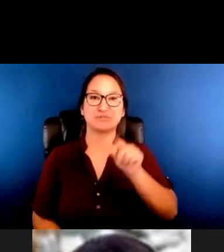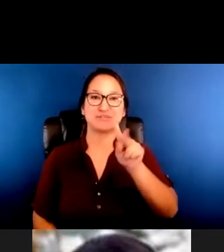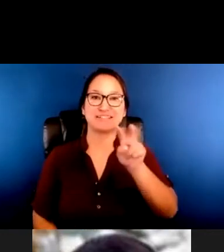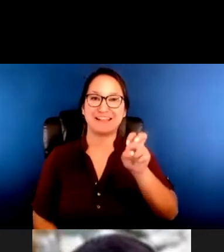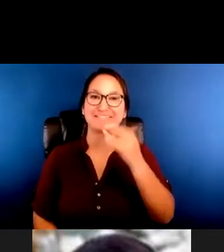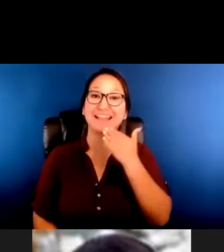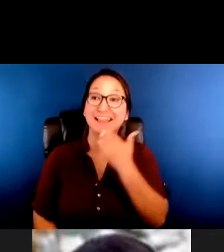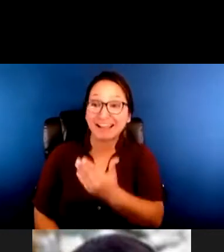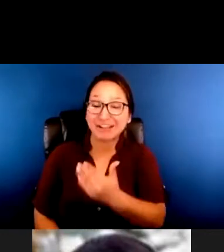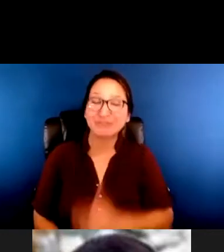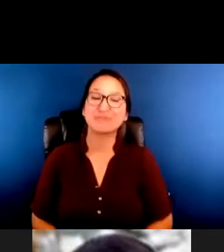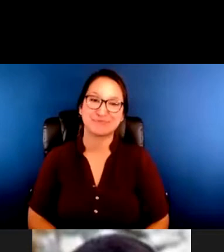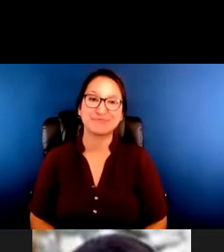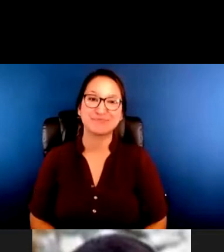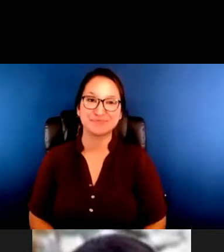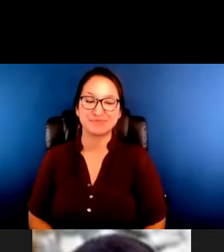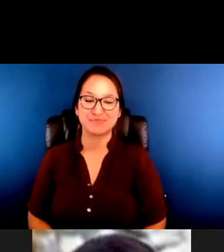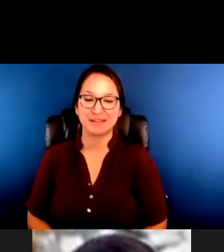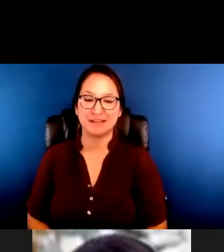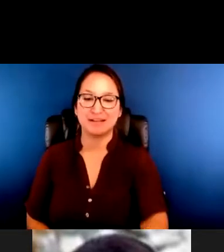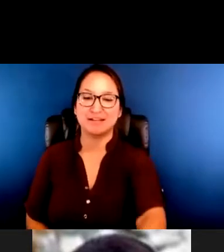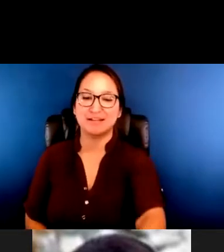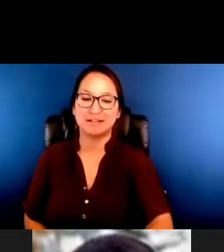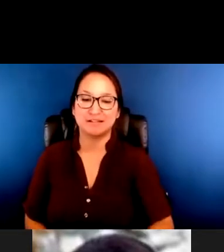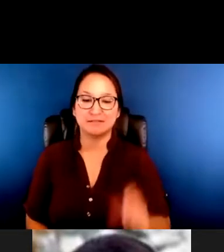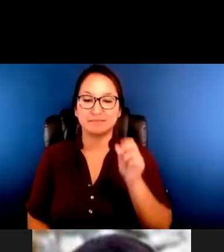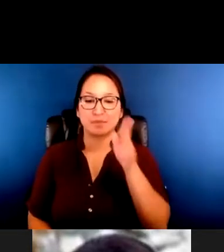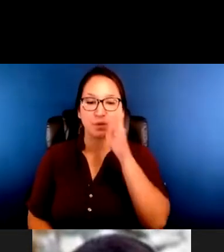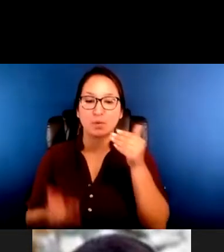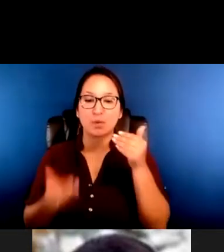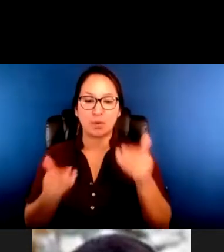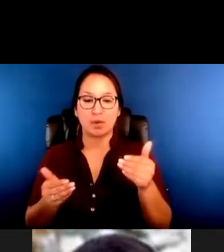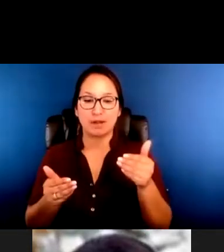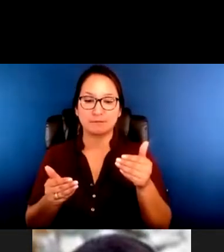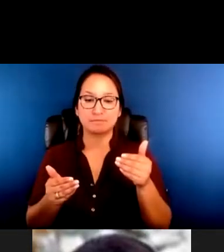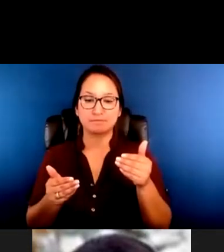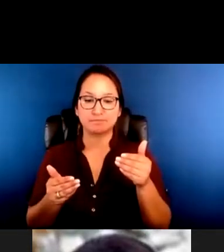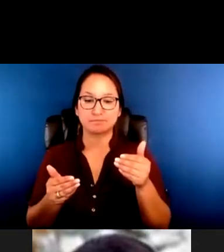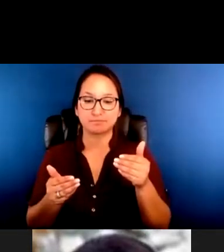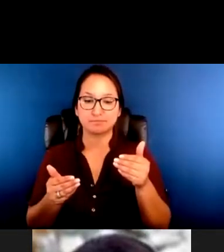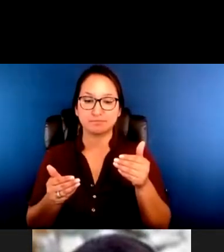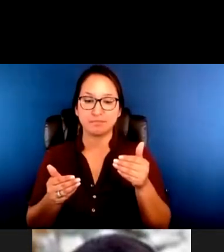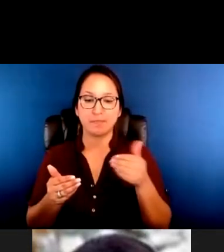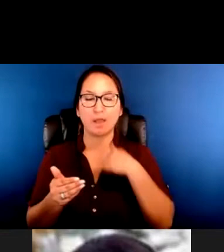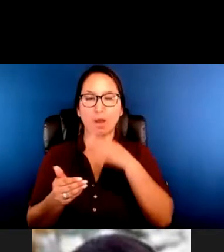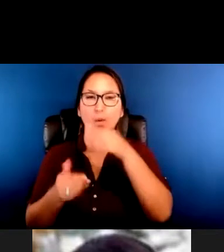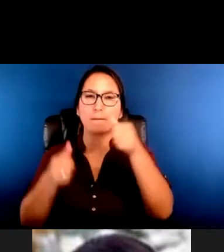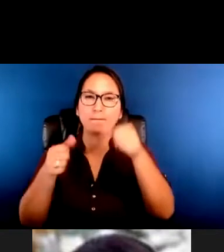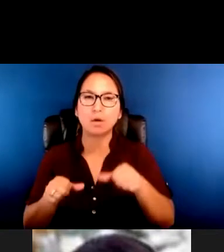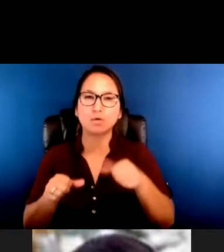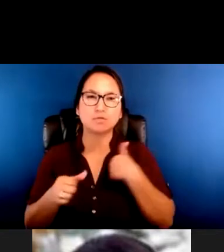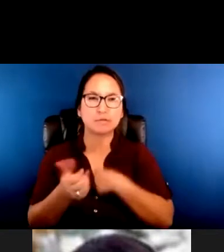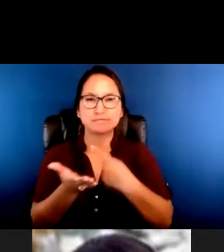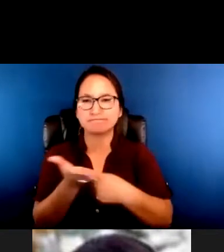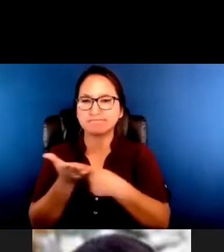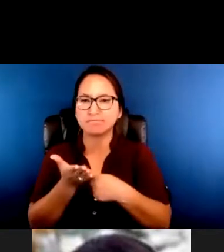you, Kelly. So we're going to go ahead and I'm going to post the things we're going to talk about. It's really just bullet points. I wasn't originally